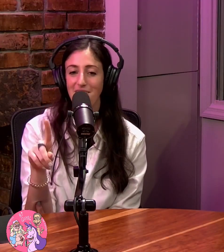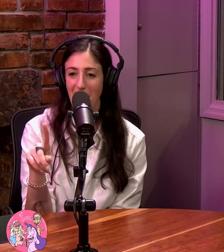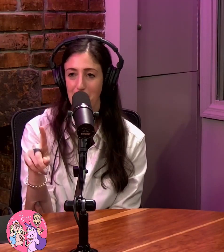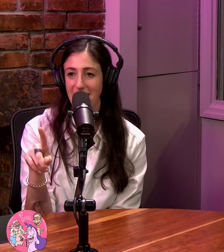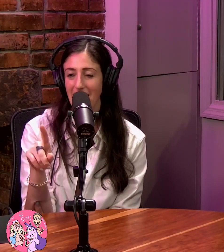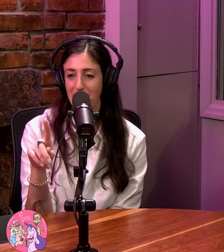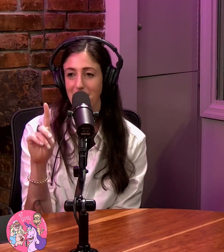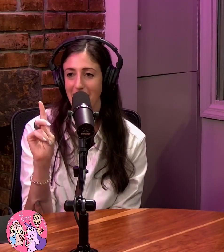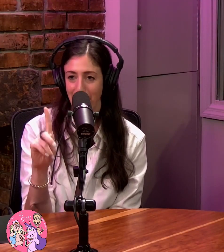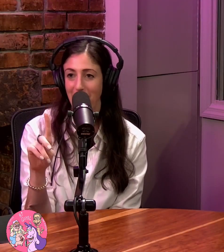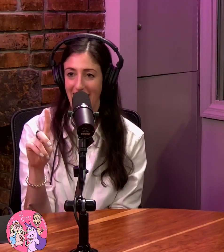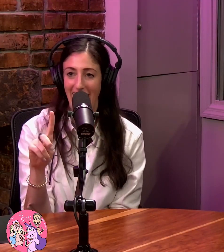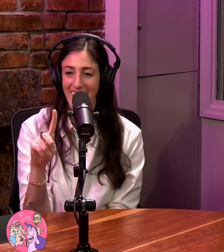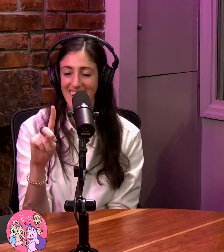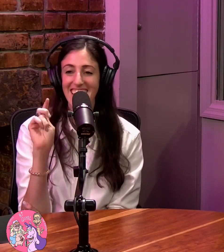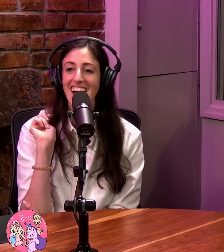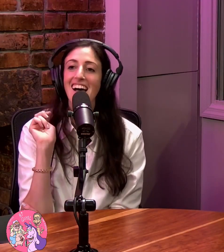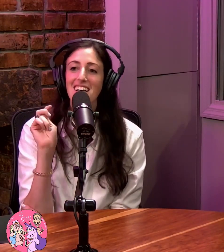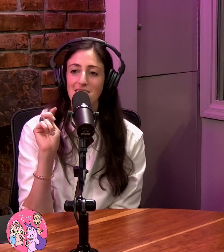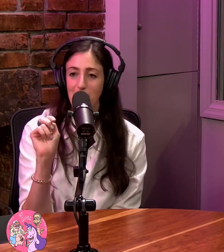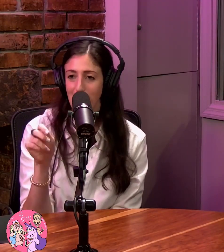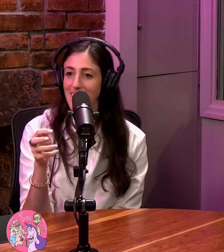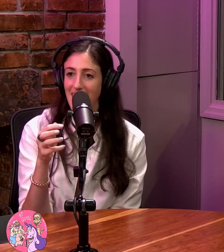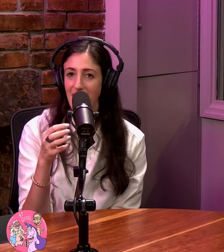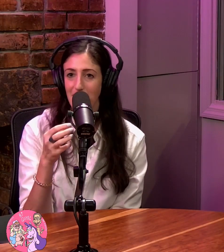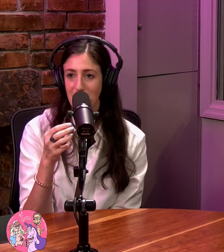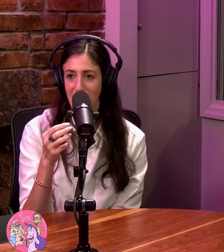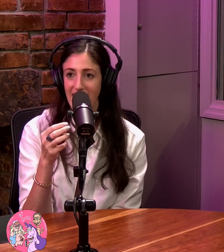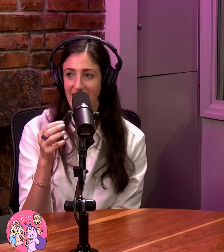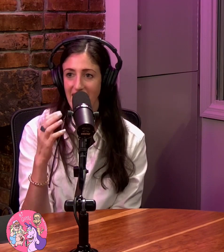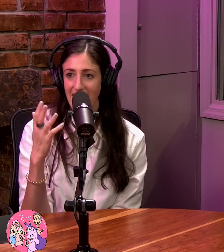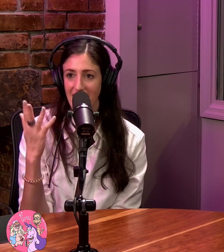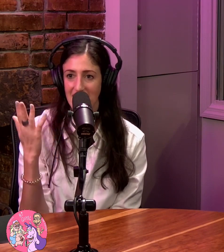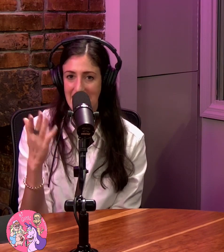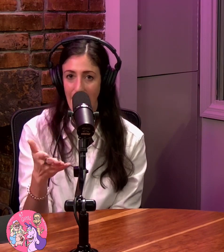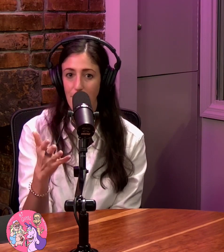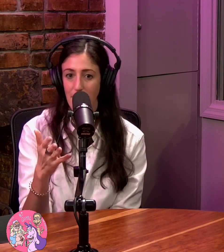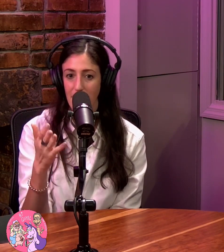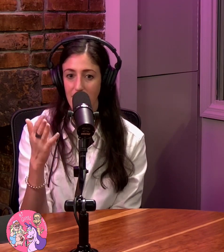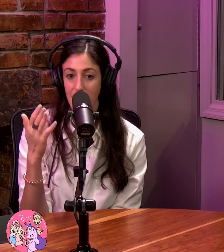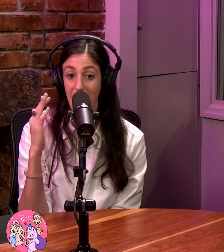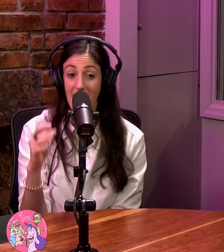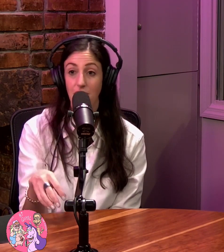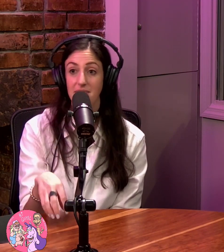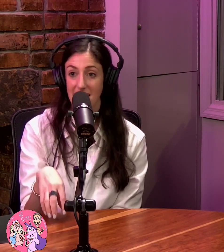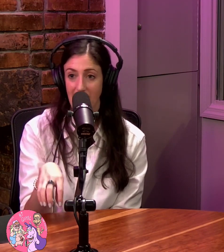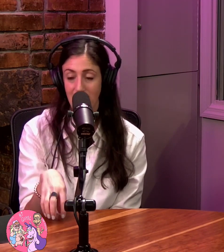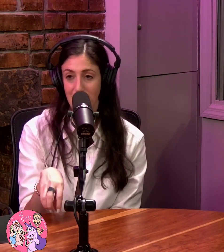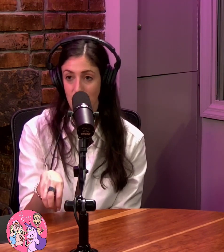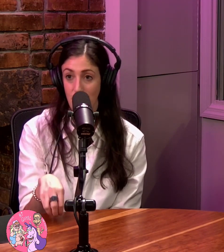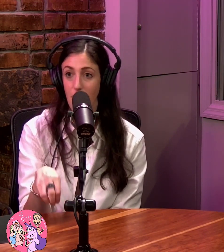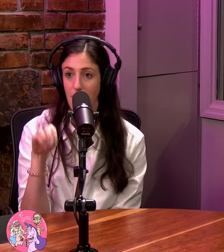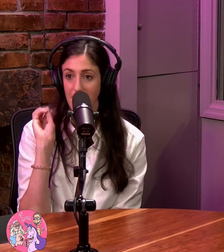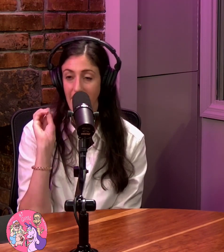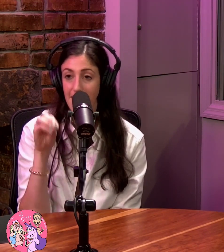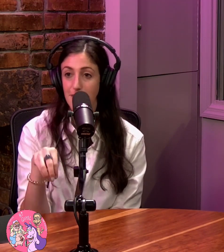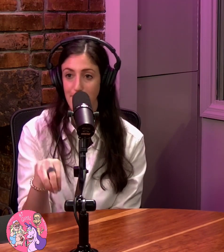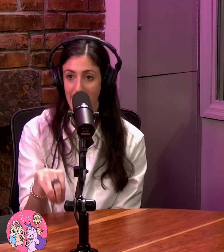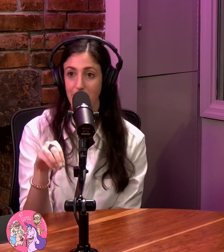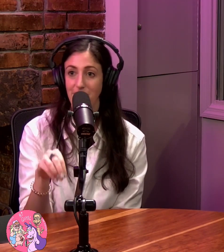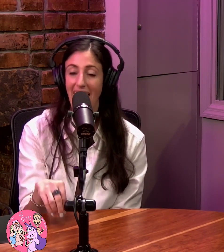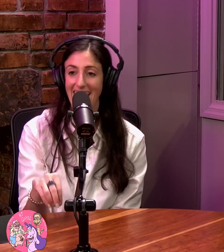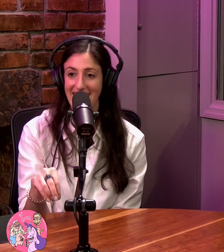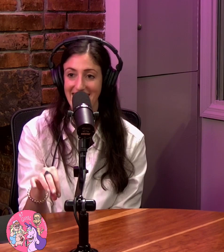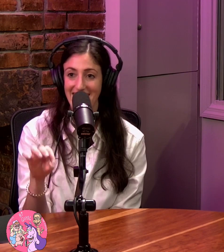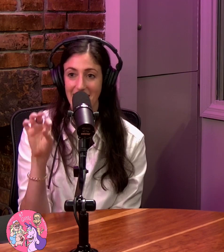no live comedy. Everyone get the fuck out. Yeah. So they were going down and they were shutting down venues, like not just the show. The venues